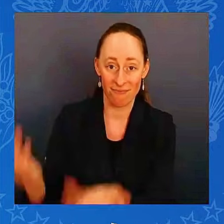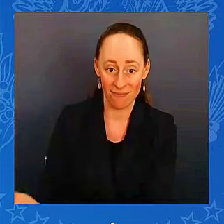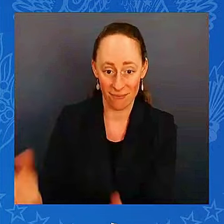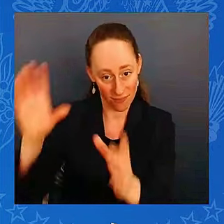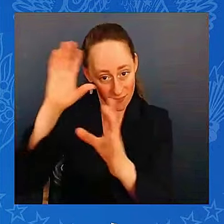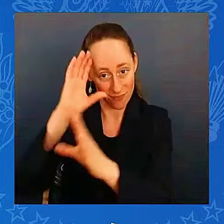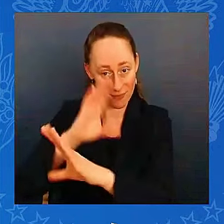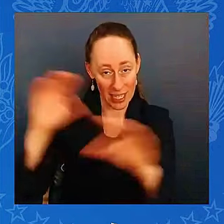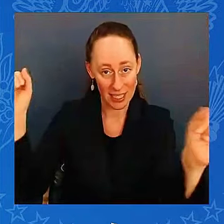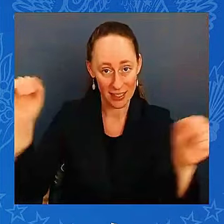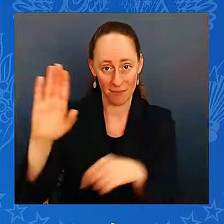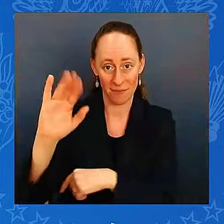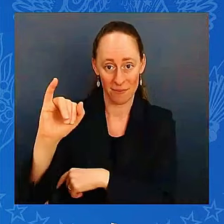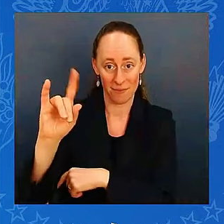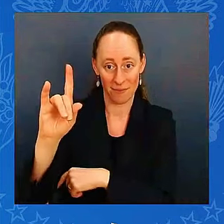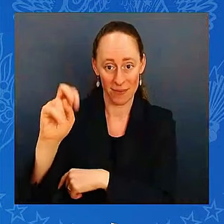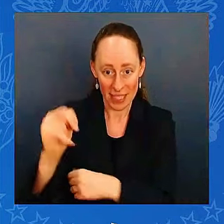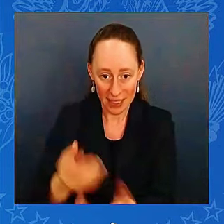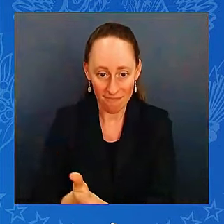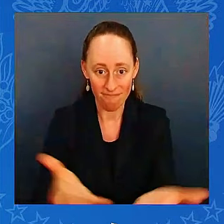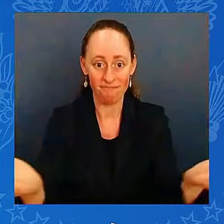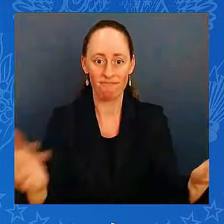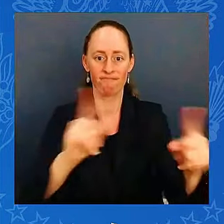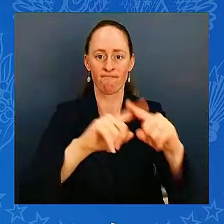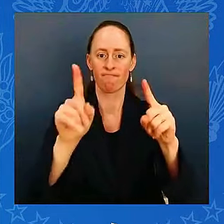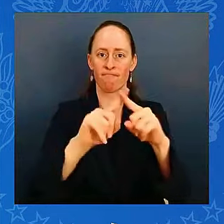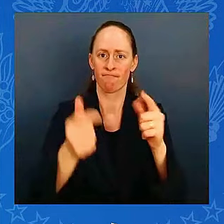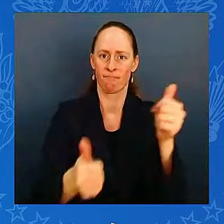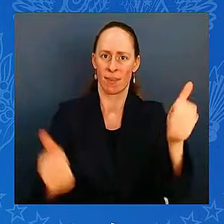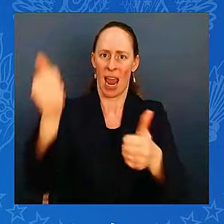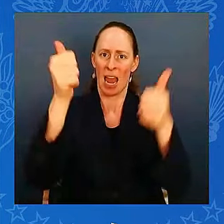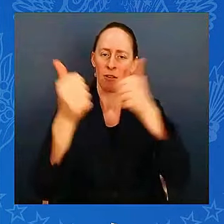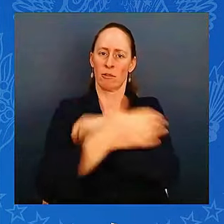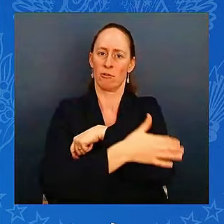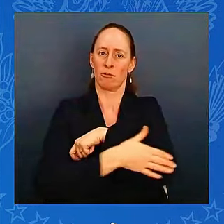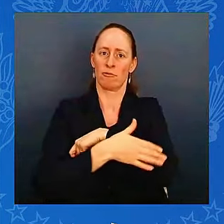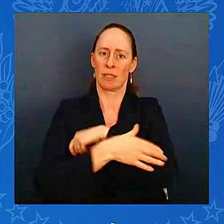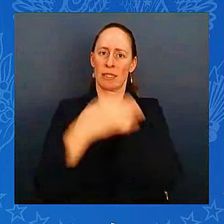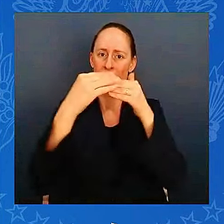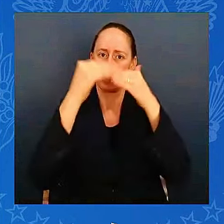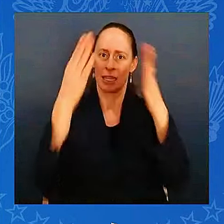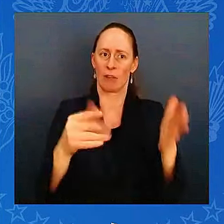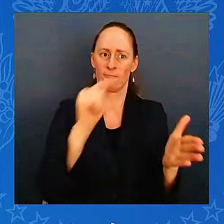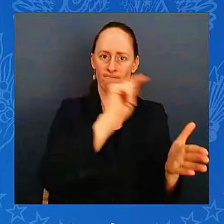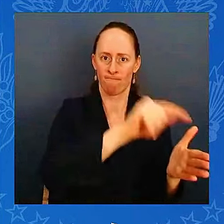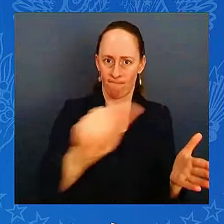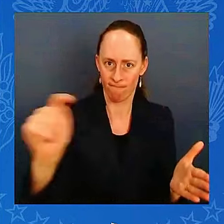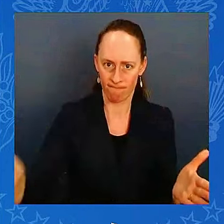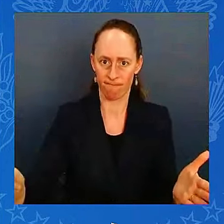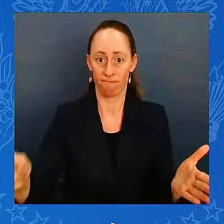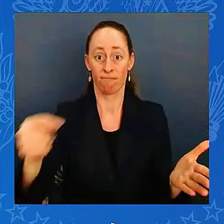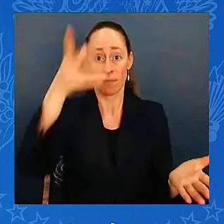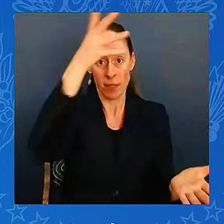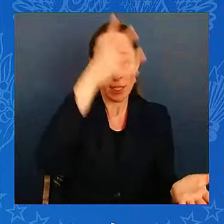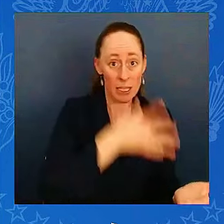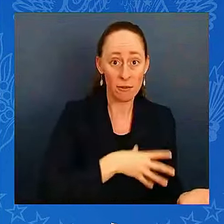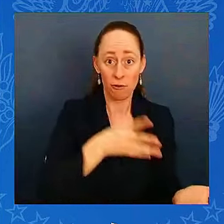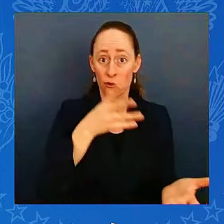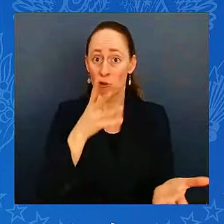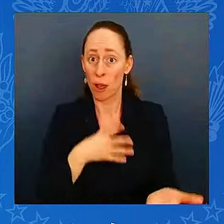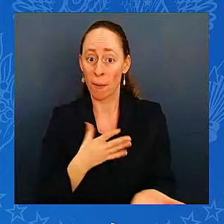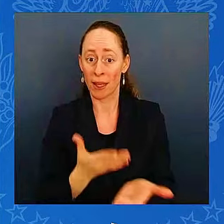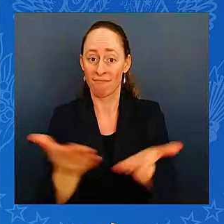distinguished heads of states and dignitaries, esteemed delegates, ladies and gentlemen, the threat of synthetic drug